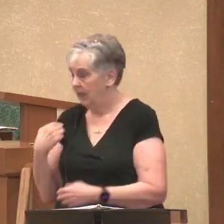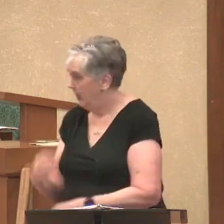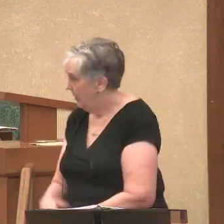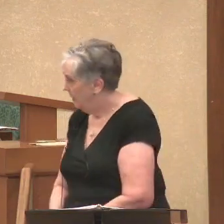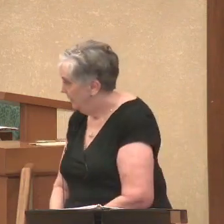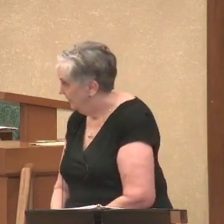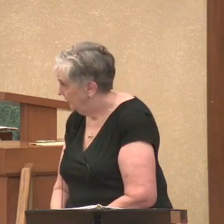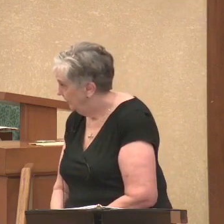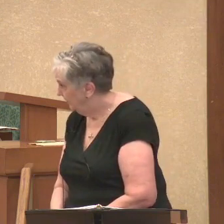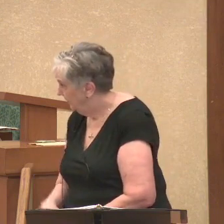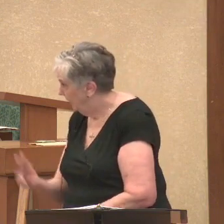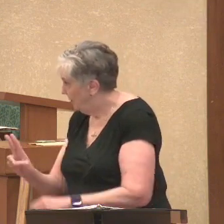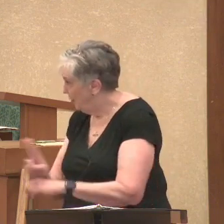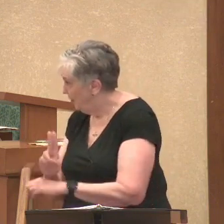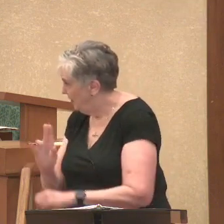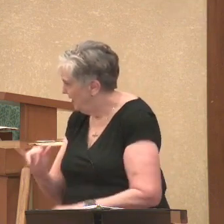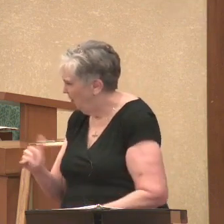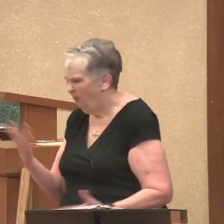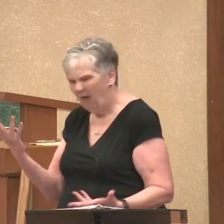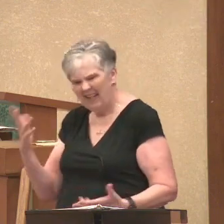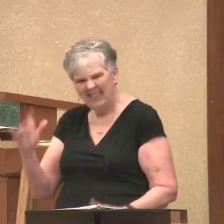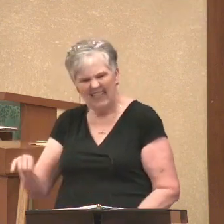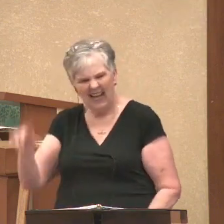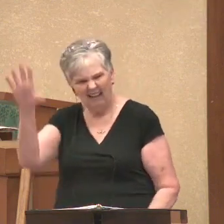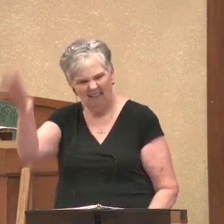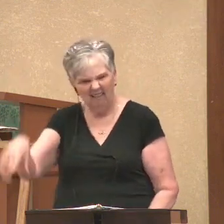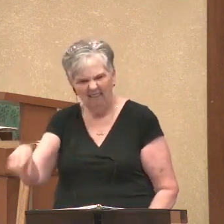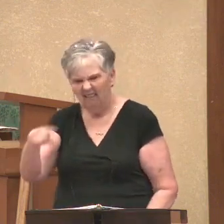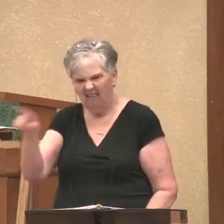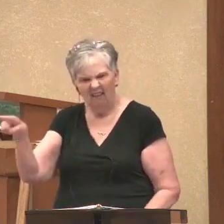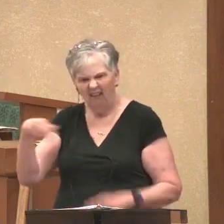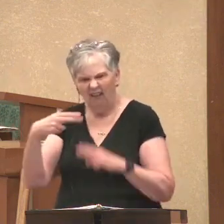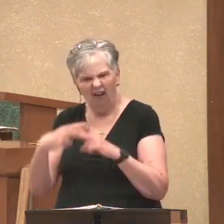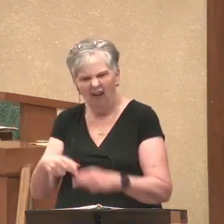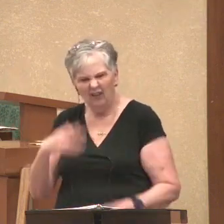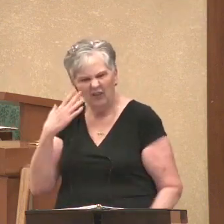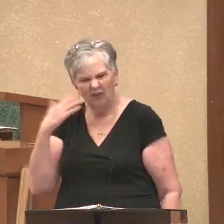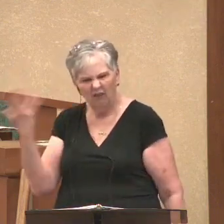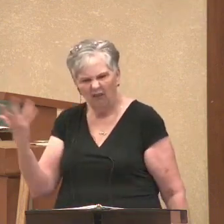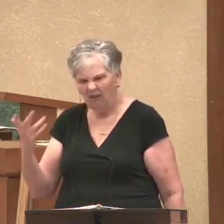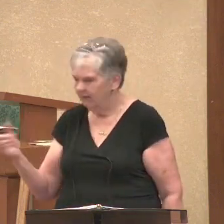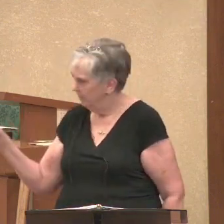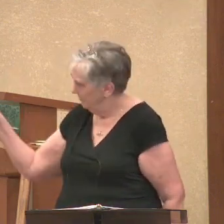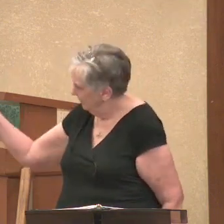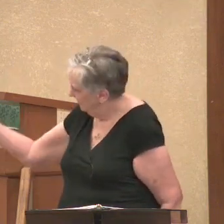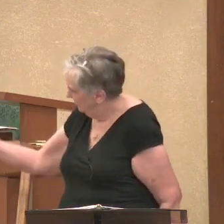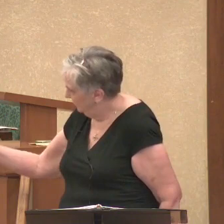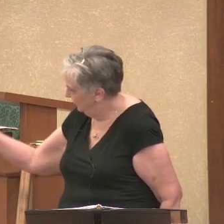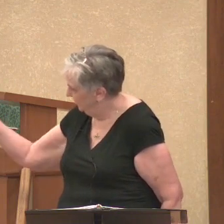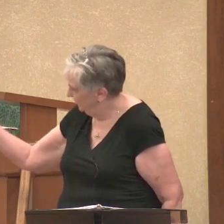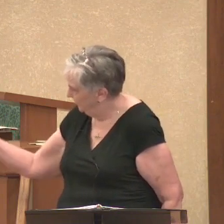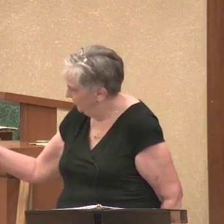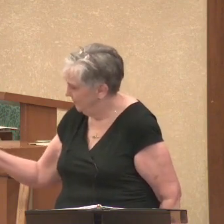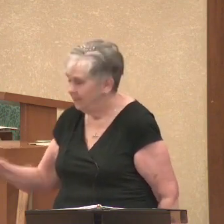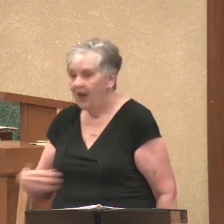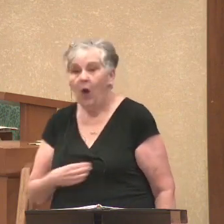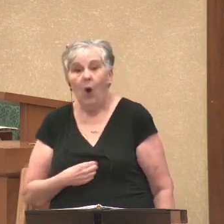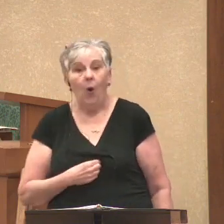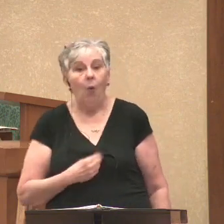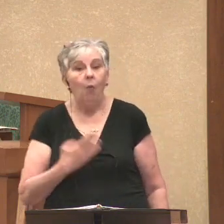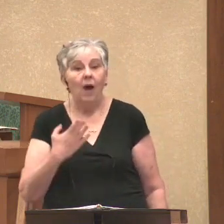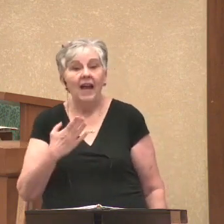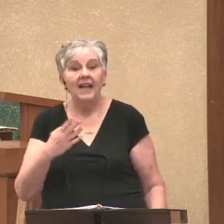I'm going to use this. What is this thing? Does anyone know? What'd you call that? It's a whiteboard.